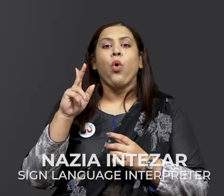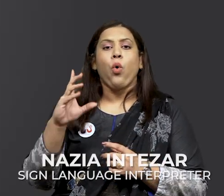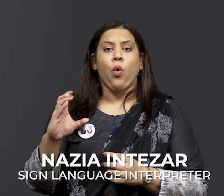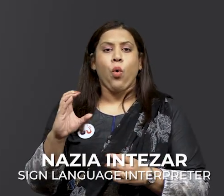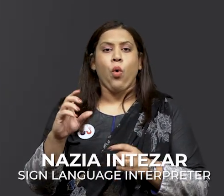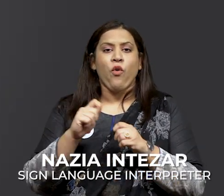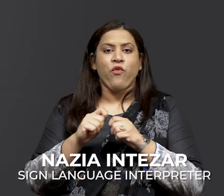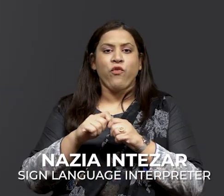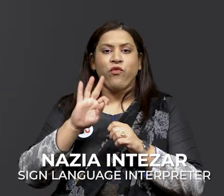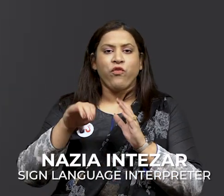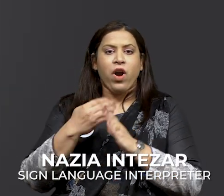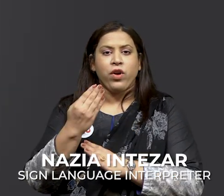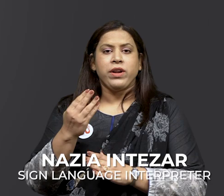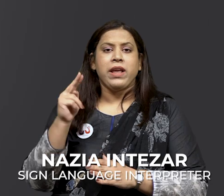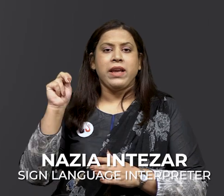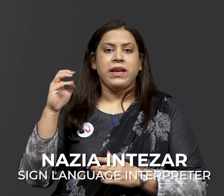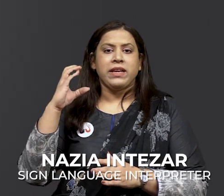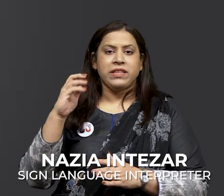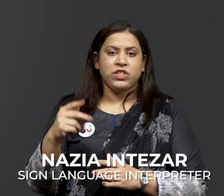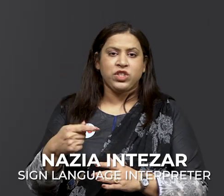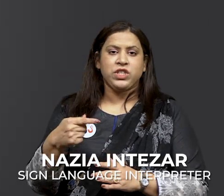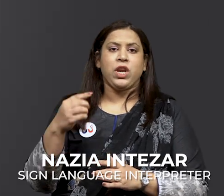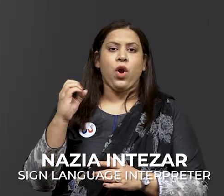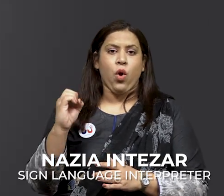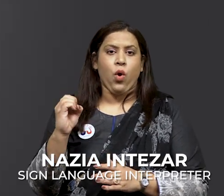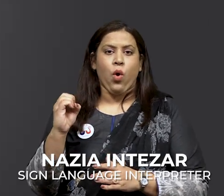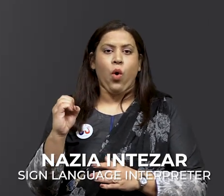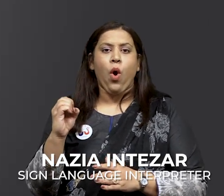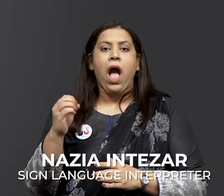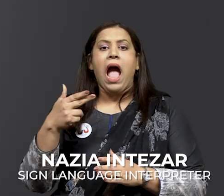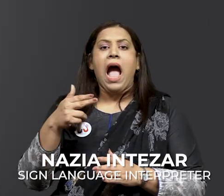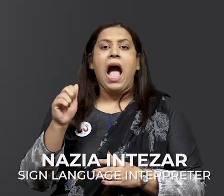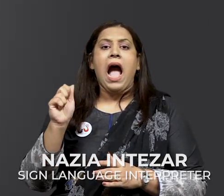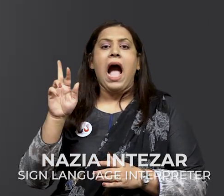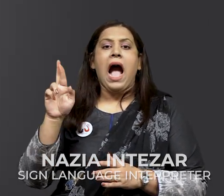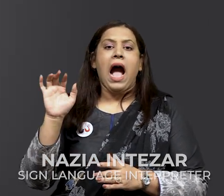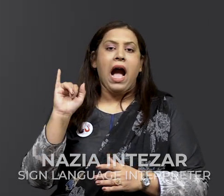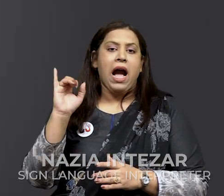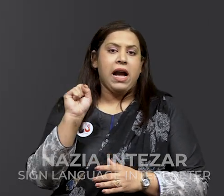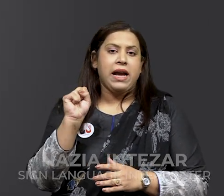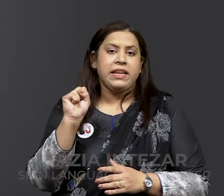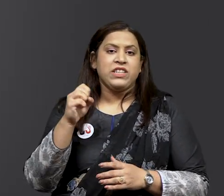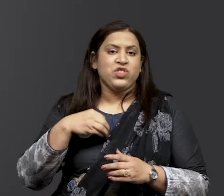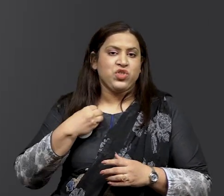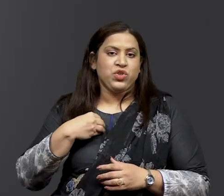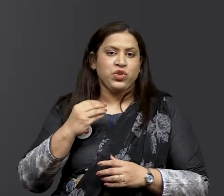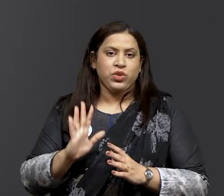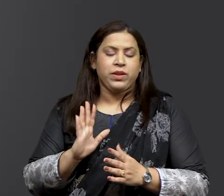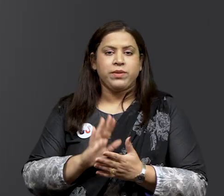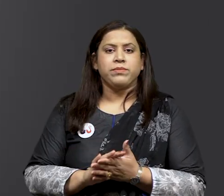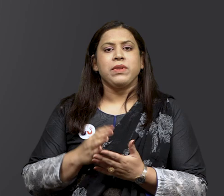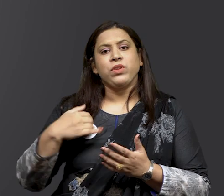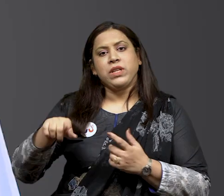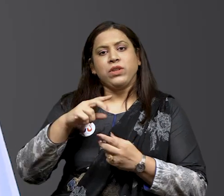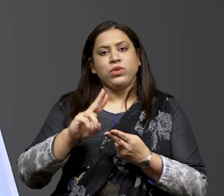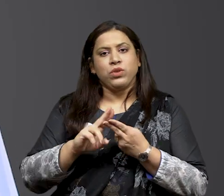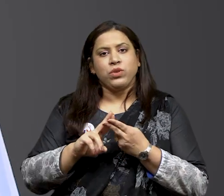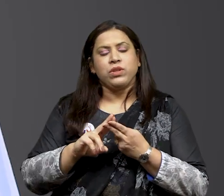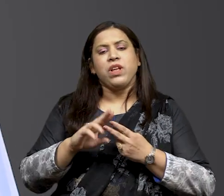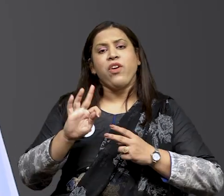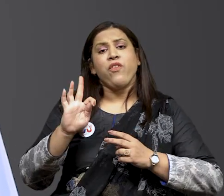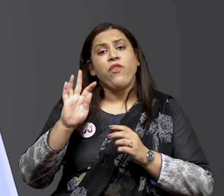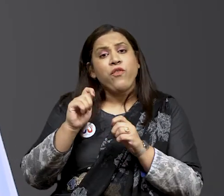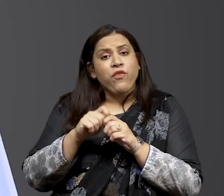of an NGO called Harley Just The Jew, that means Struggles of the Present, along with two of my friends from different schools. We